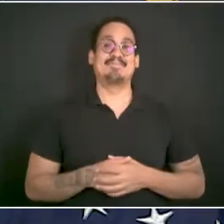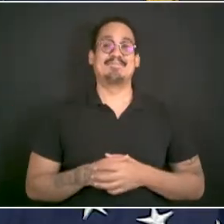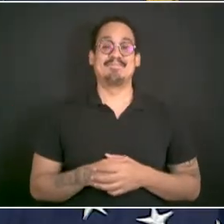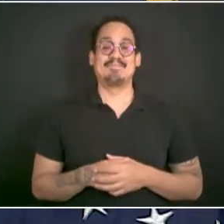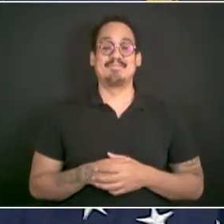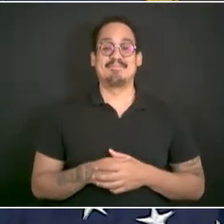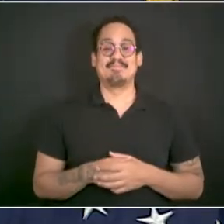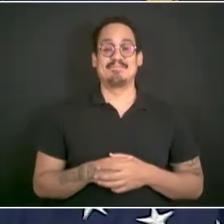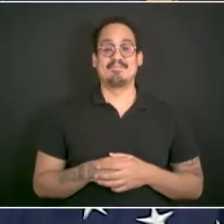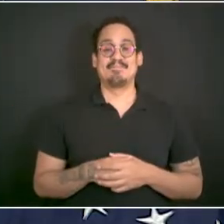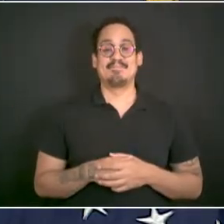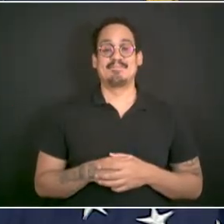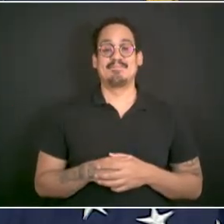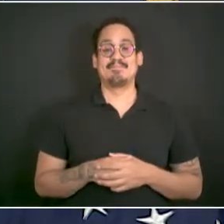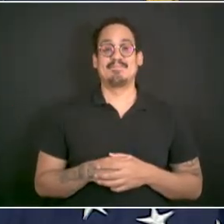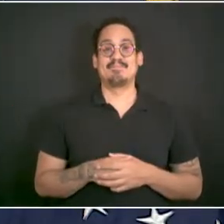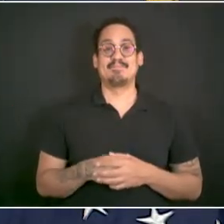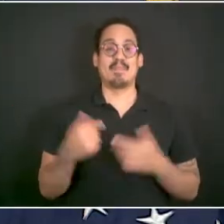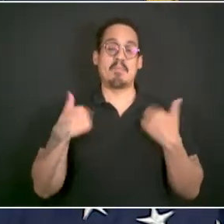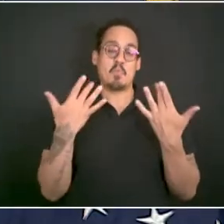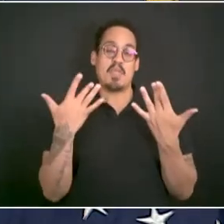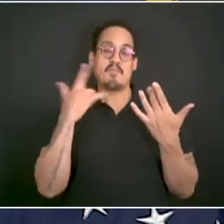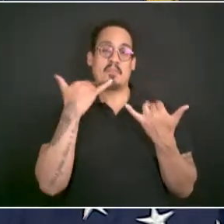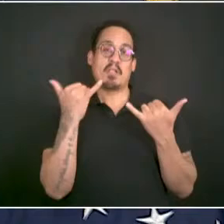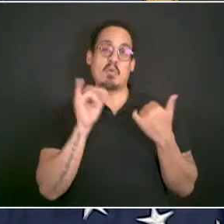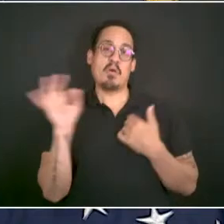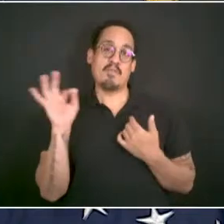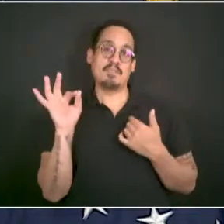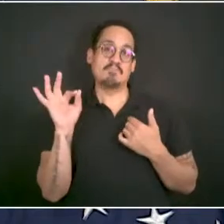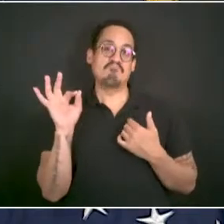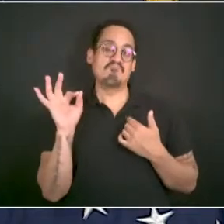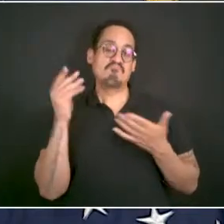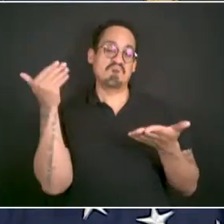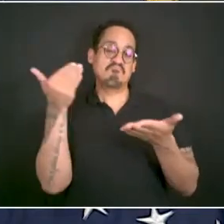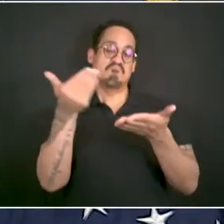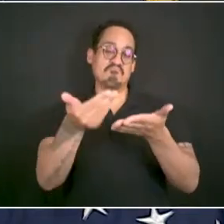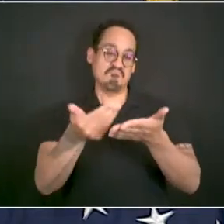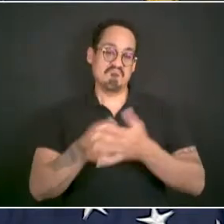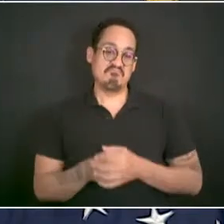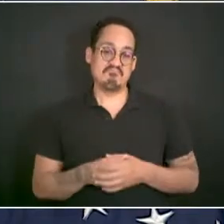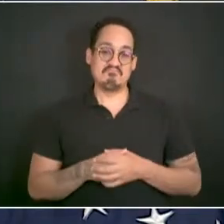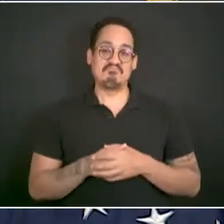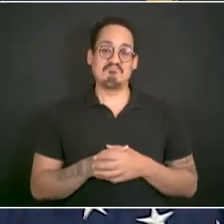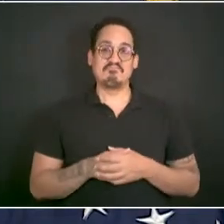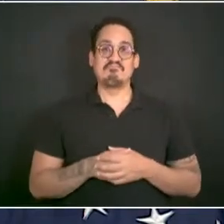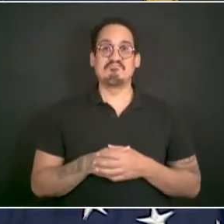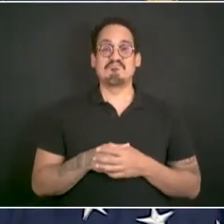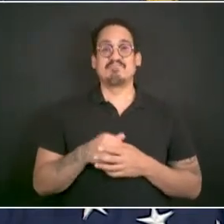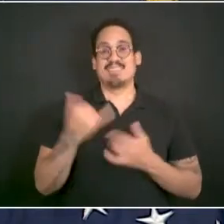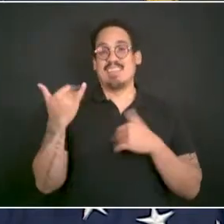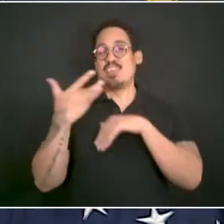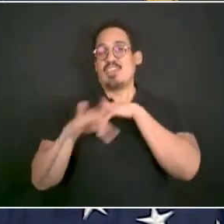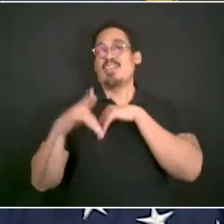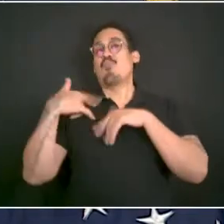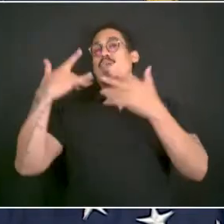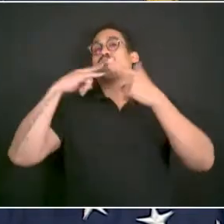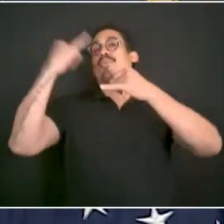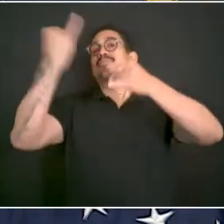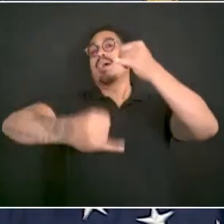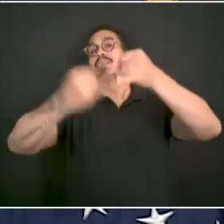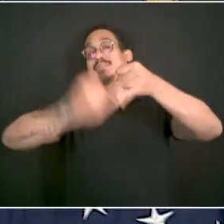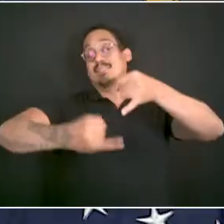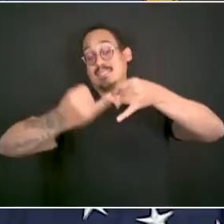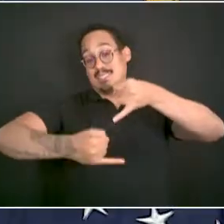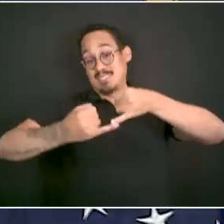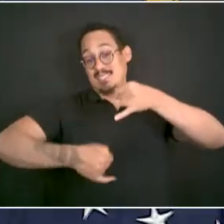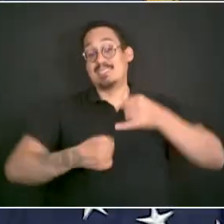mayor? I'm gonna wait for the playoffs. I don't want to be premature. I mean, the final. I'm wait for the finals, the NBA finals,